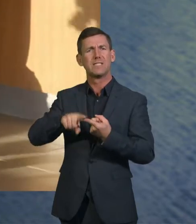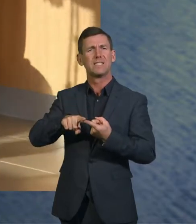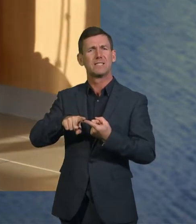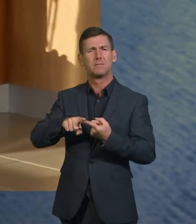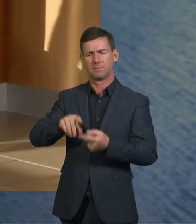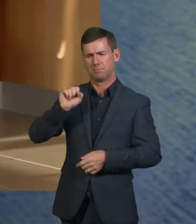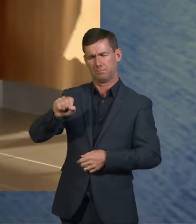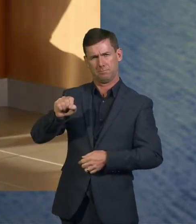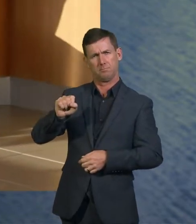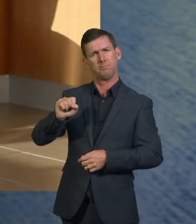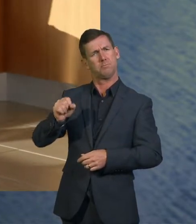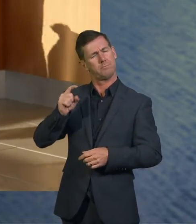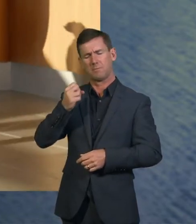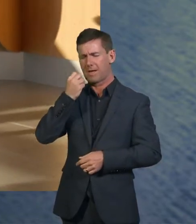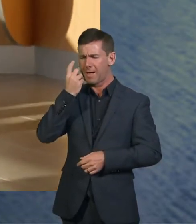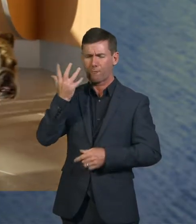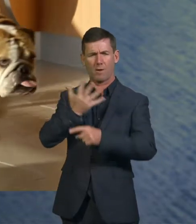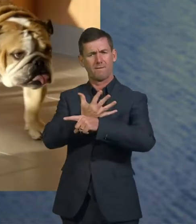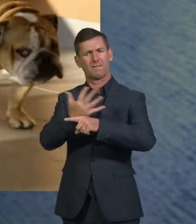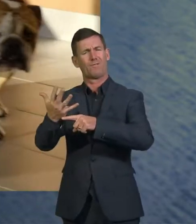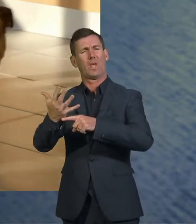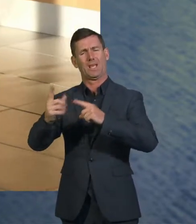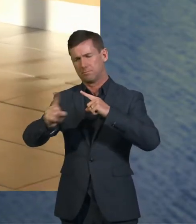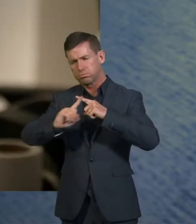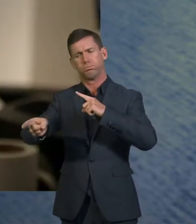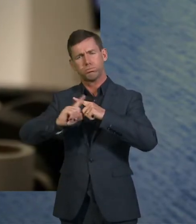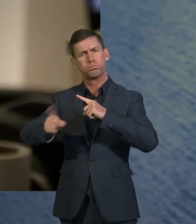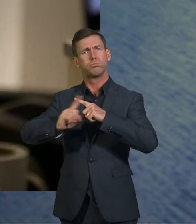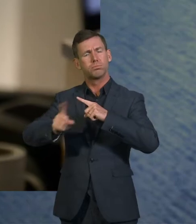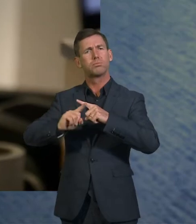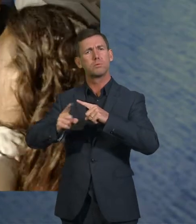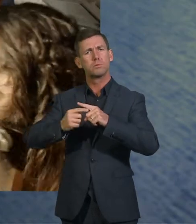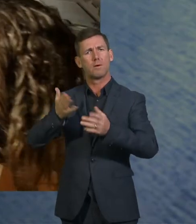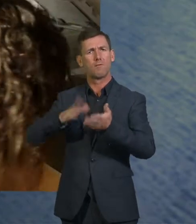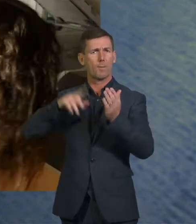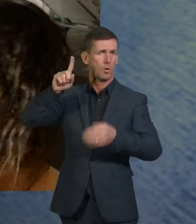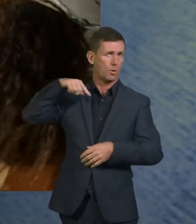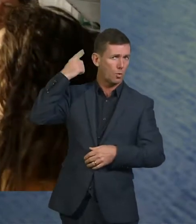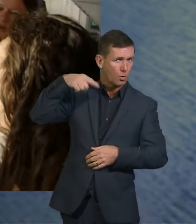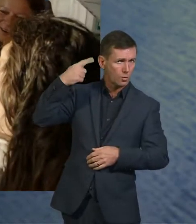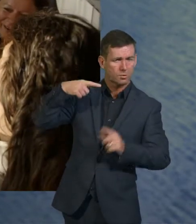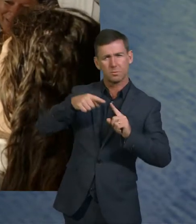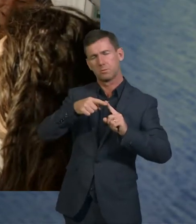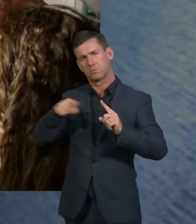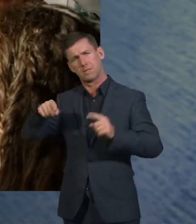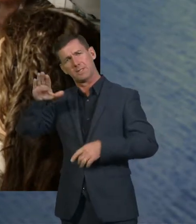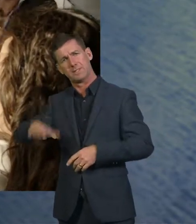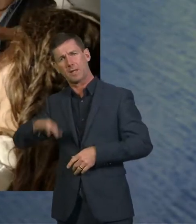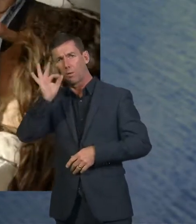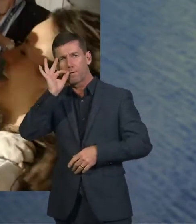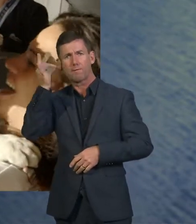Maurice travels with Eurotunnel every 5 weeks, alors, dividing his time between his London pad and his place in the south of